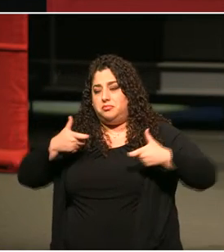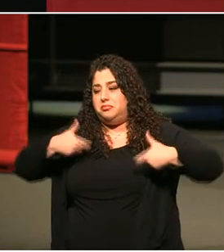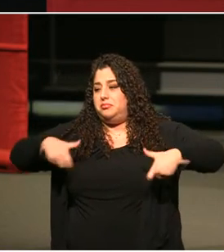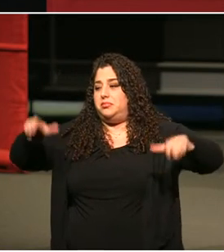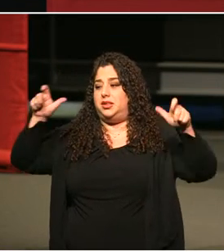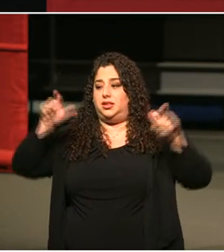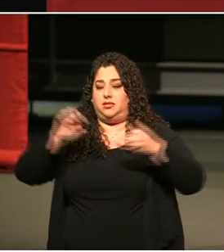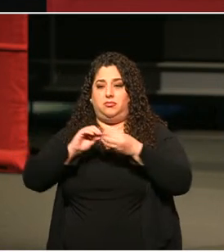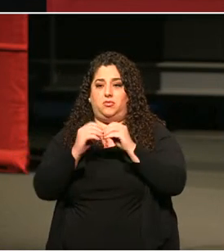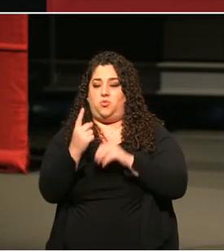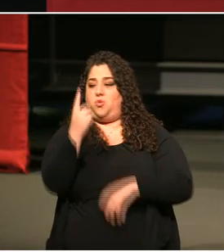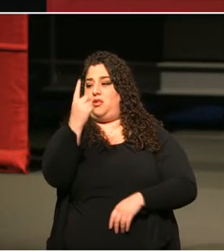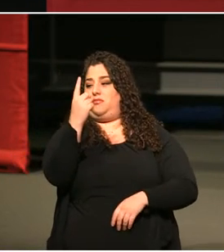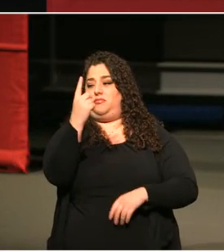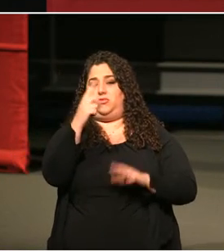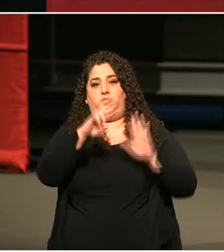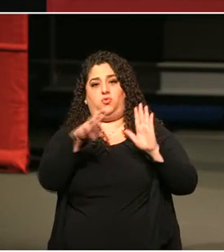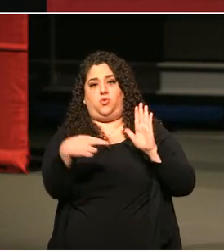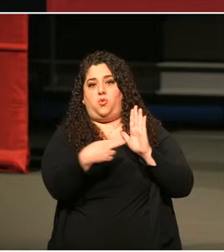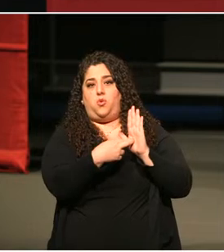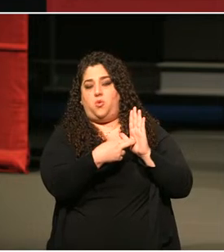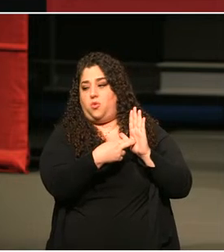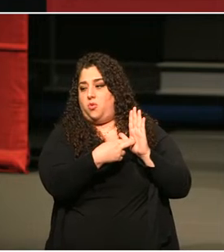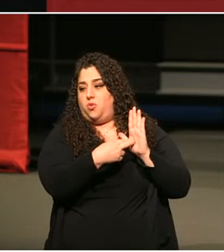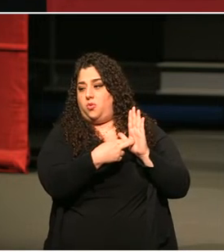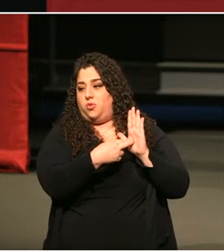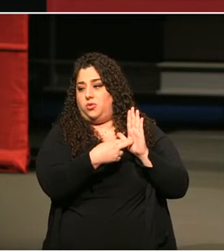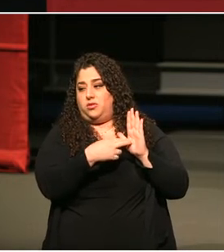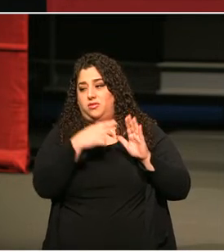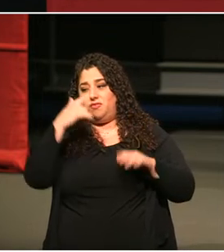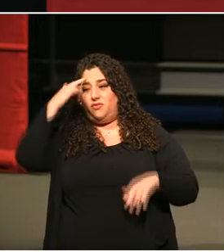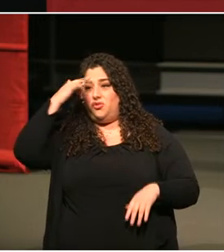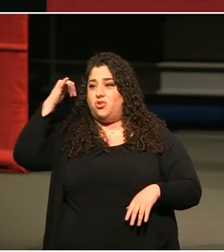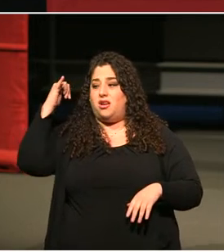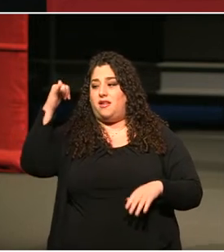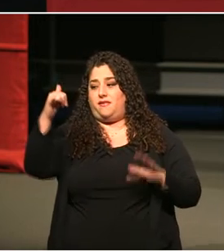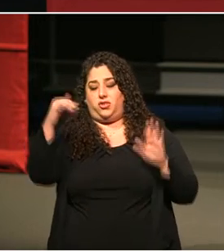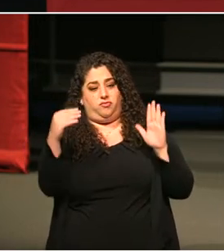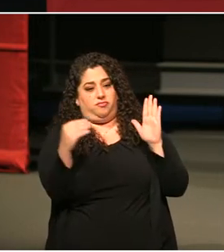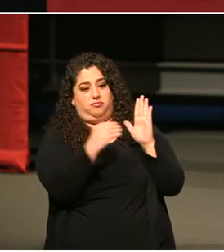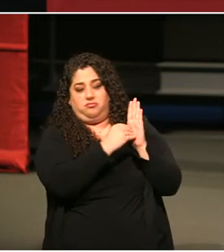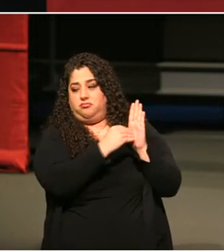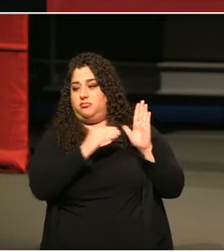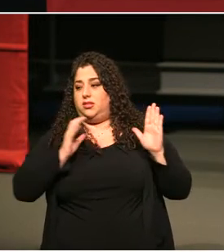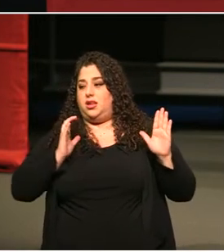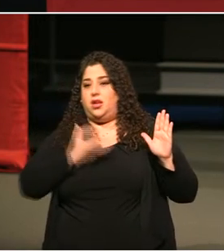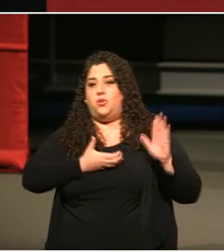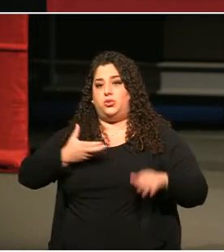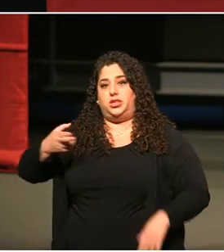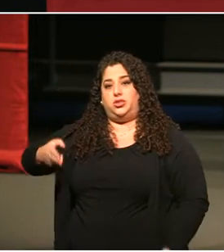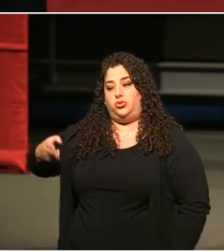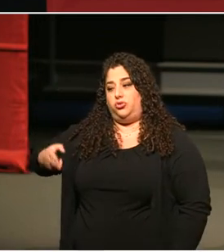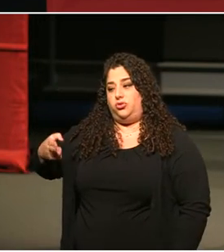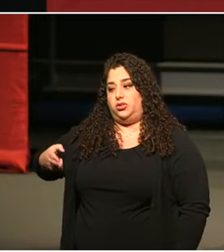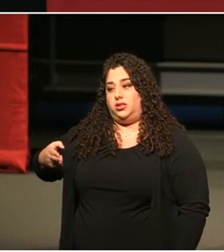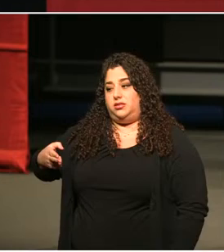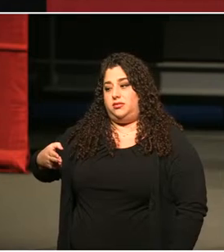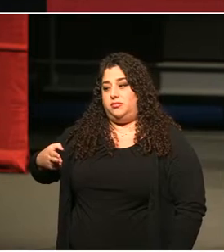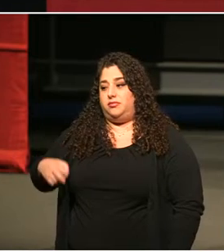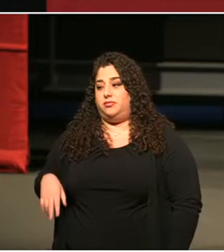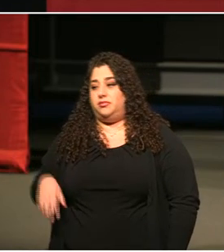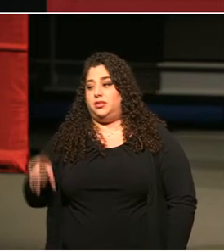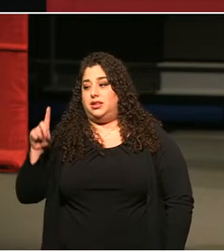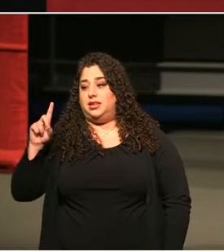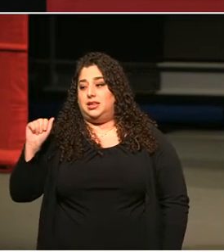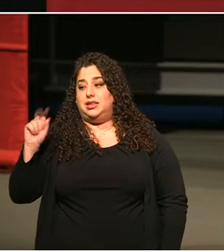forever respectfully ingrained in our history. With warmest regards, David Rubin, President of the Academy of Motion